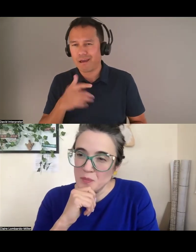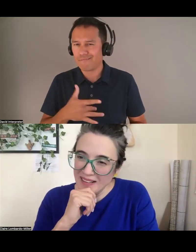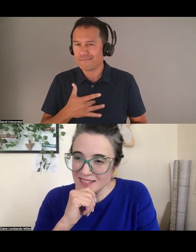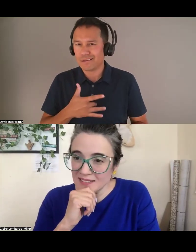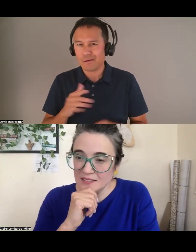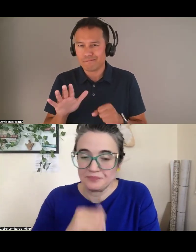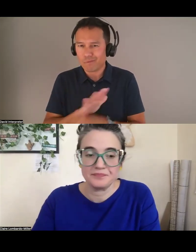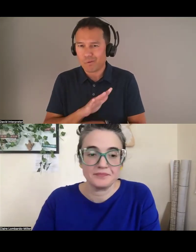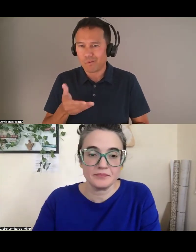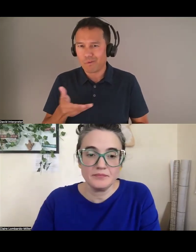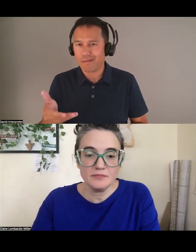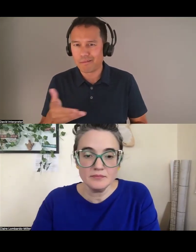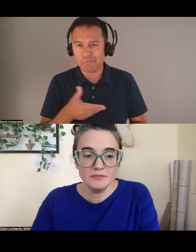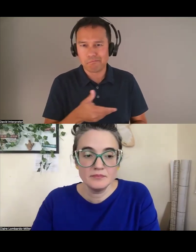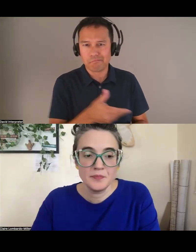language space.